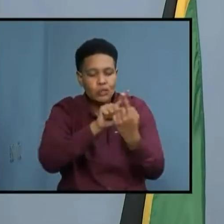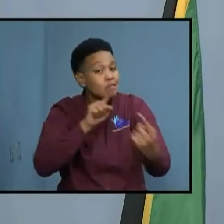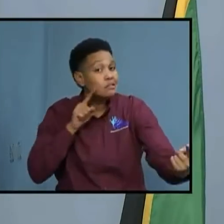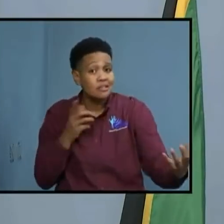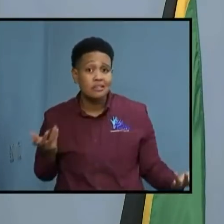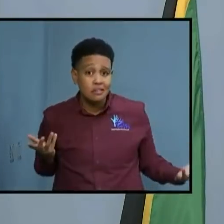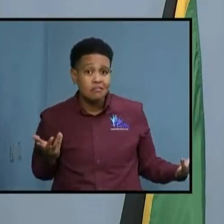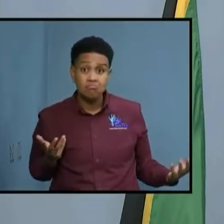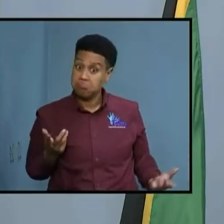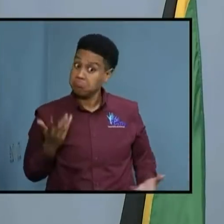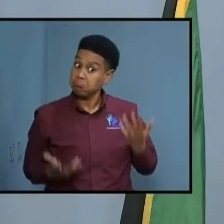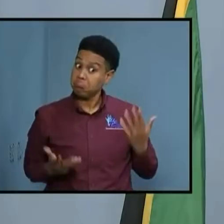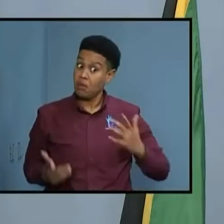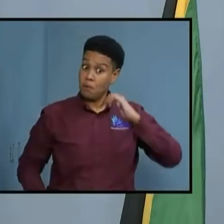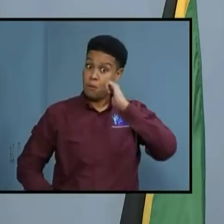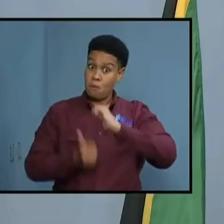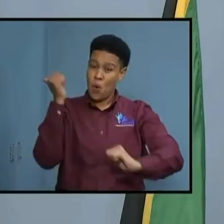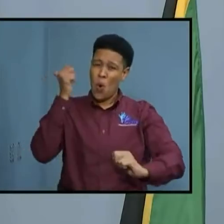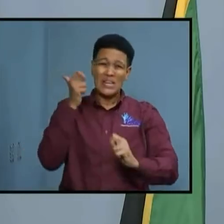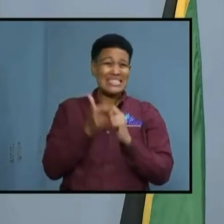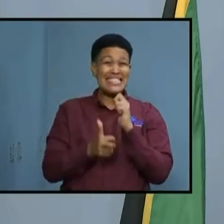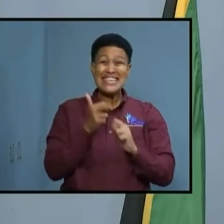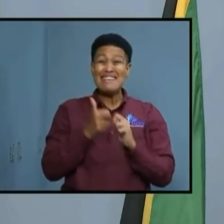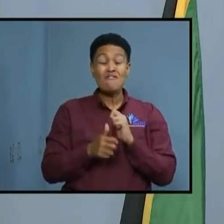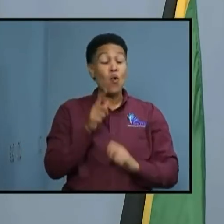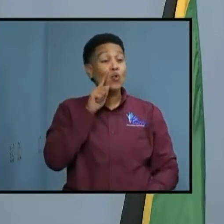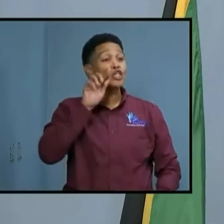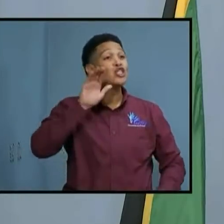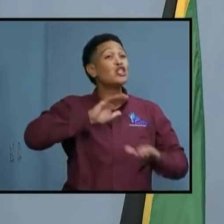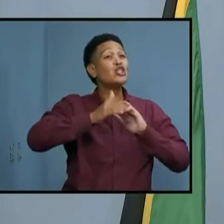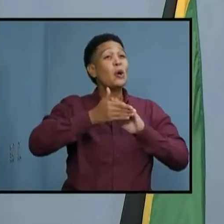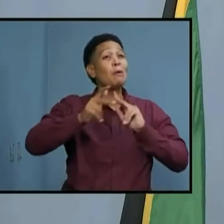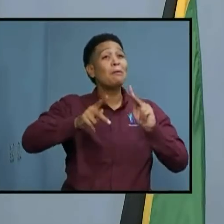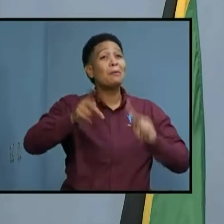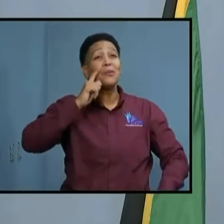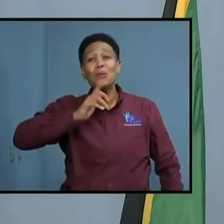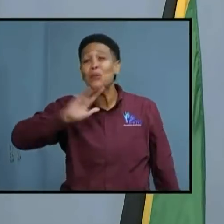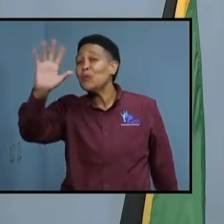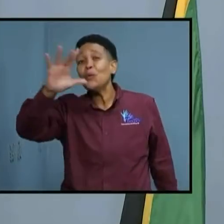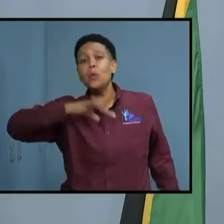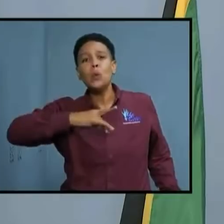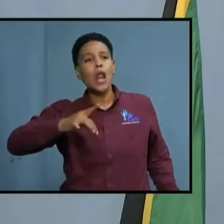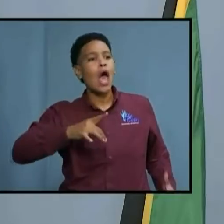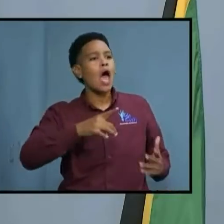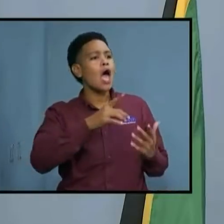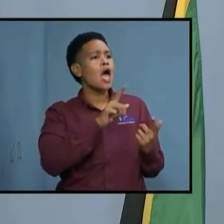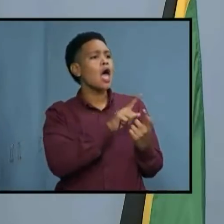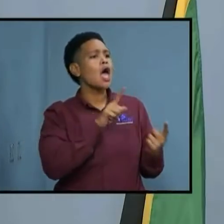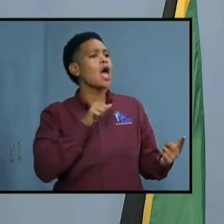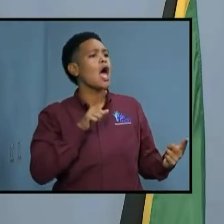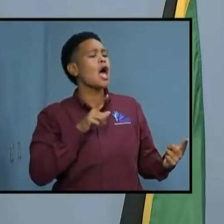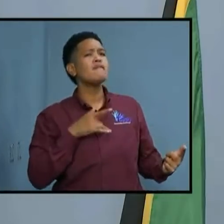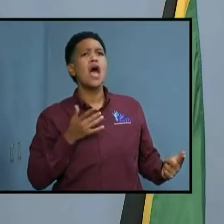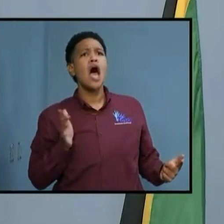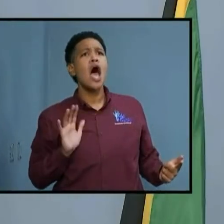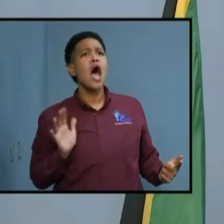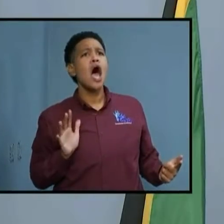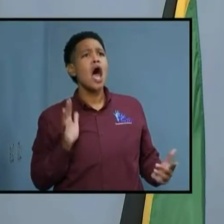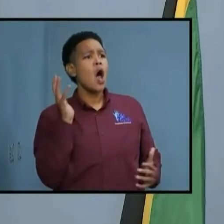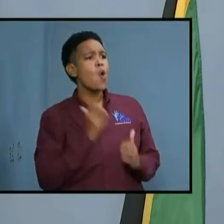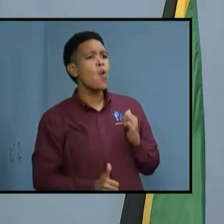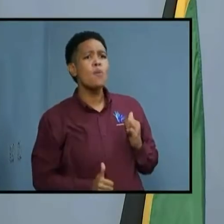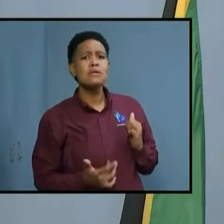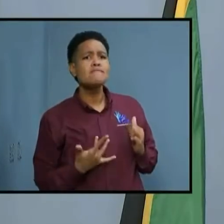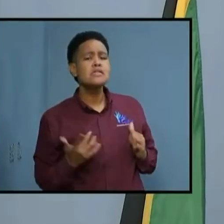is probably the most difficult of the protocols to maintain, but persons have to